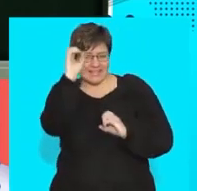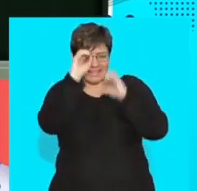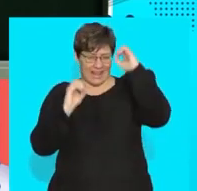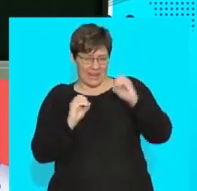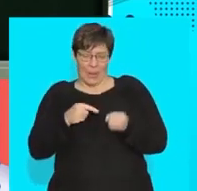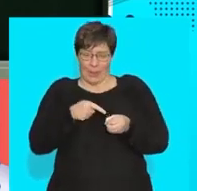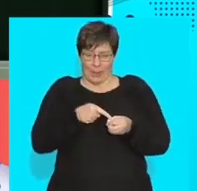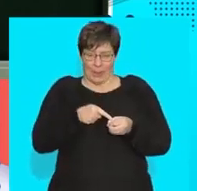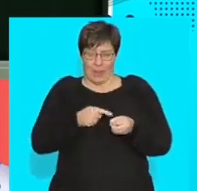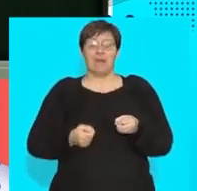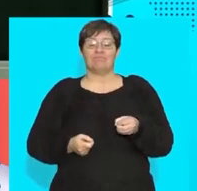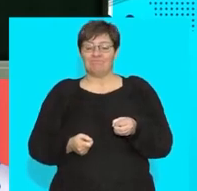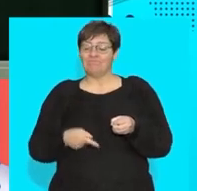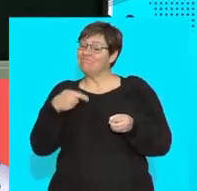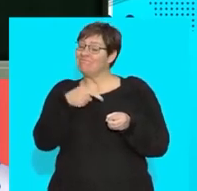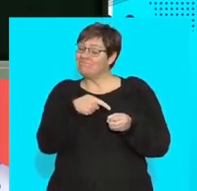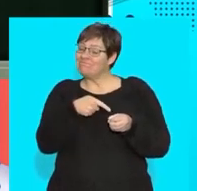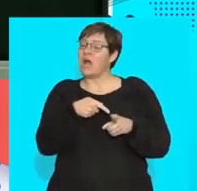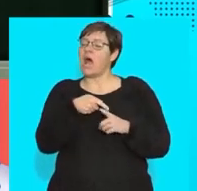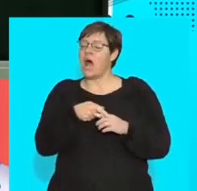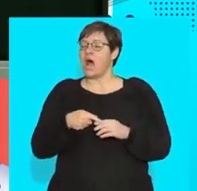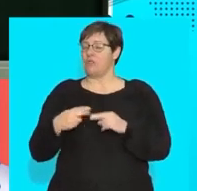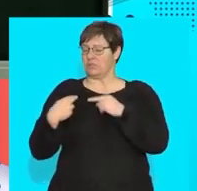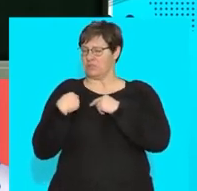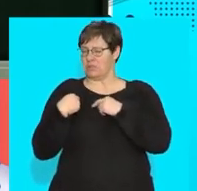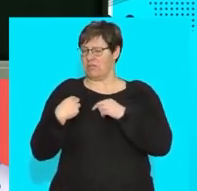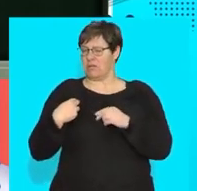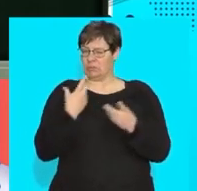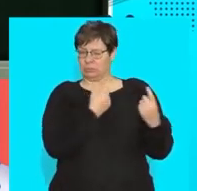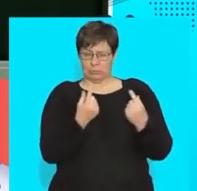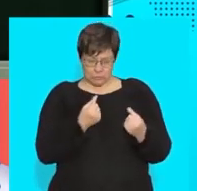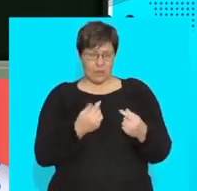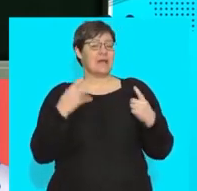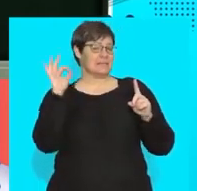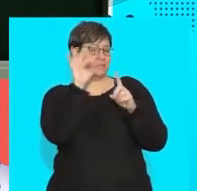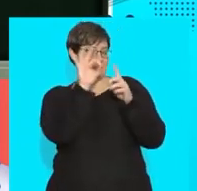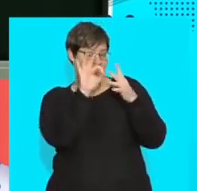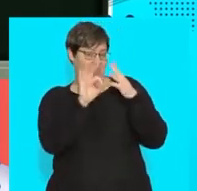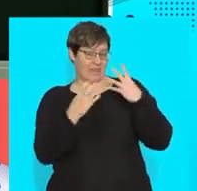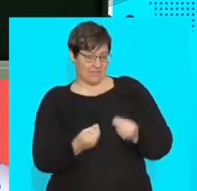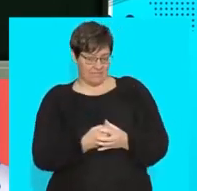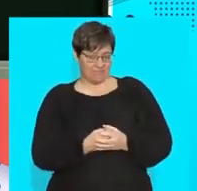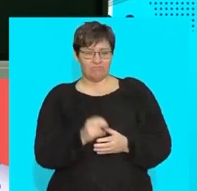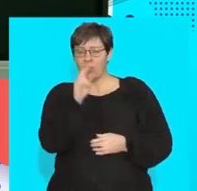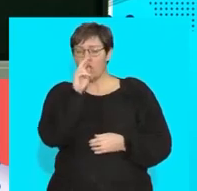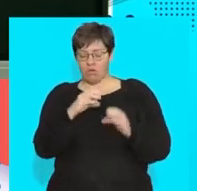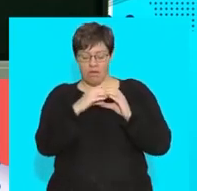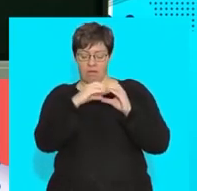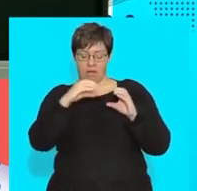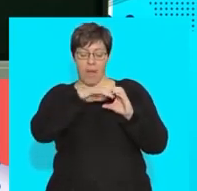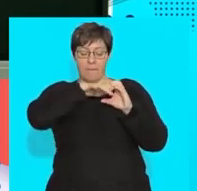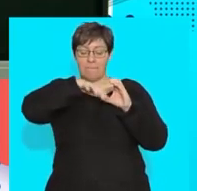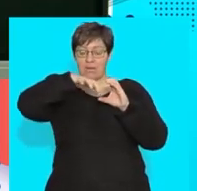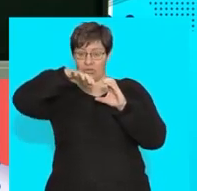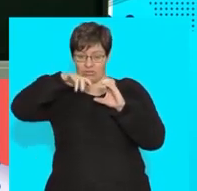small cell, and it's going to have a very specific function. We looked at the mitochondrion, which is in